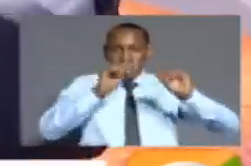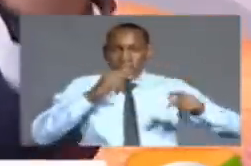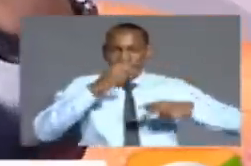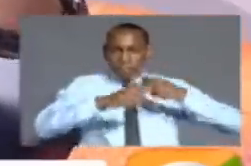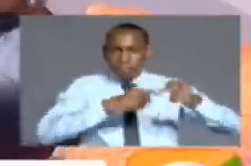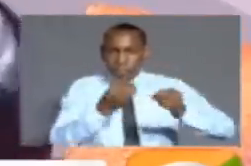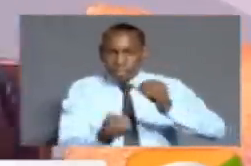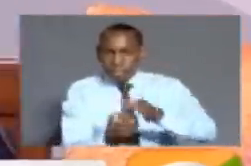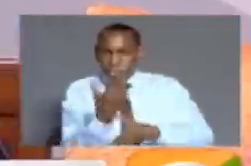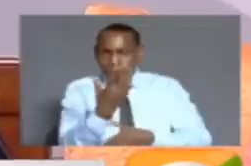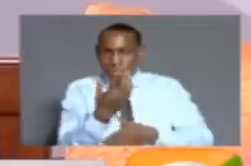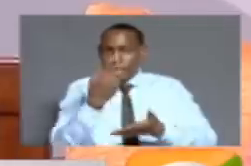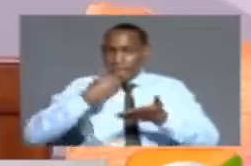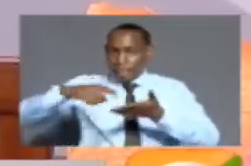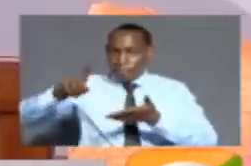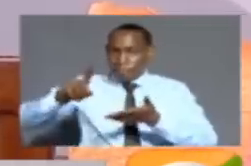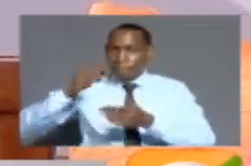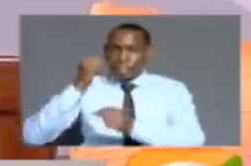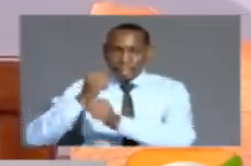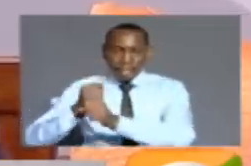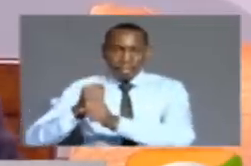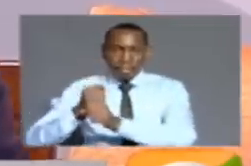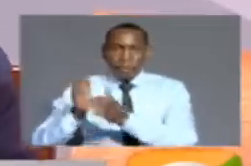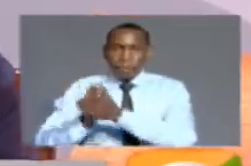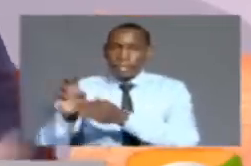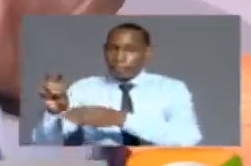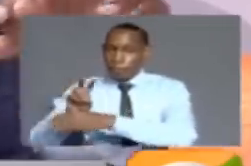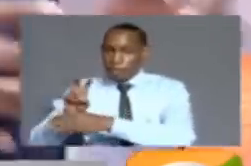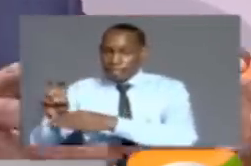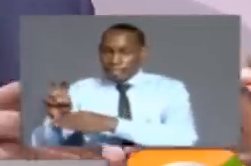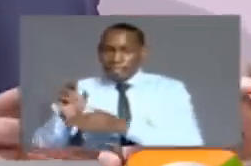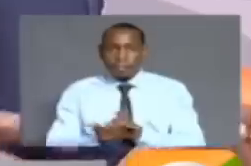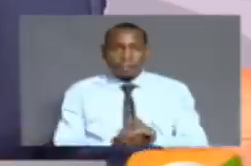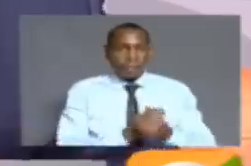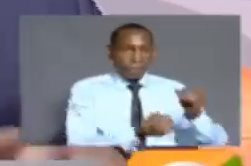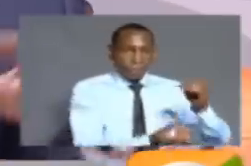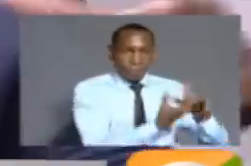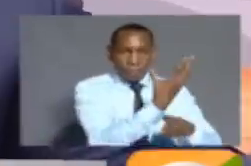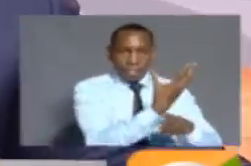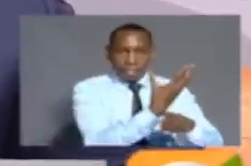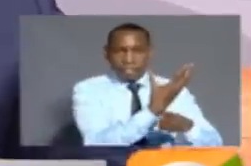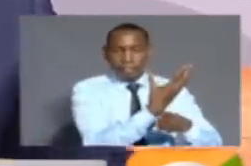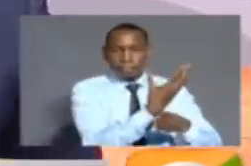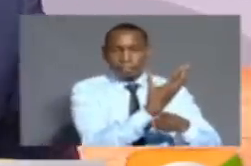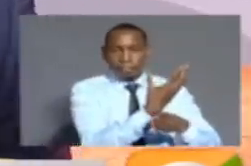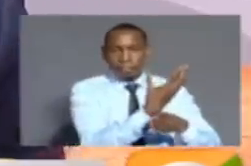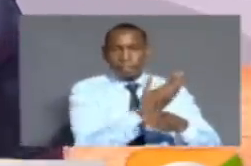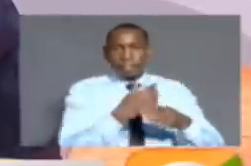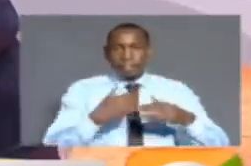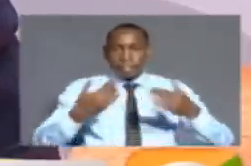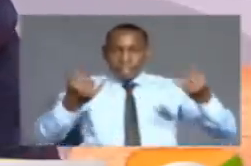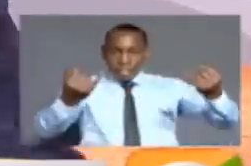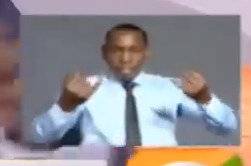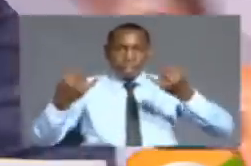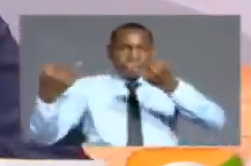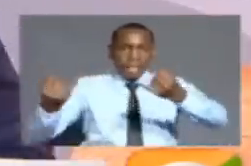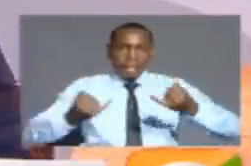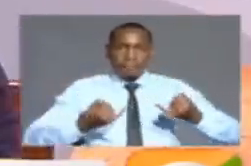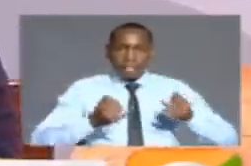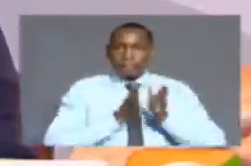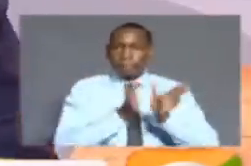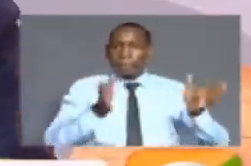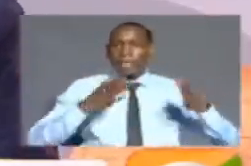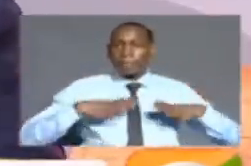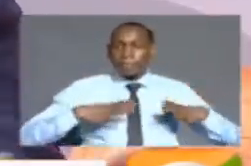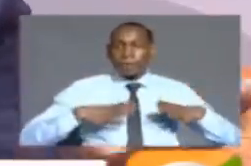is formulating, approval, execution, and oversight. Formulating, bring the public together. Mm-hmm. Let them sit down. We